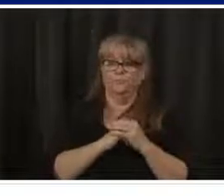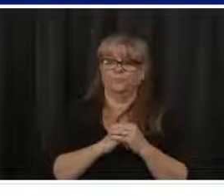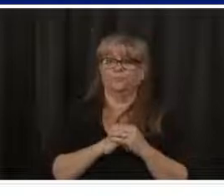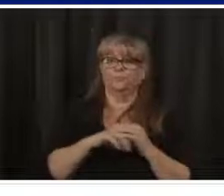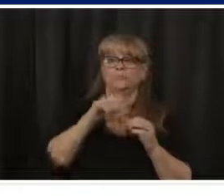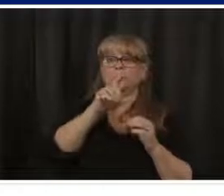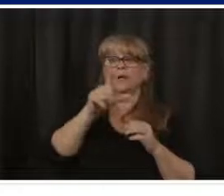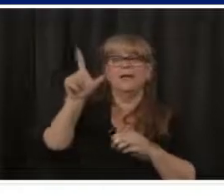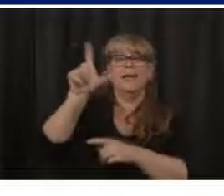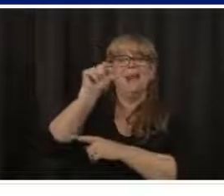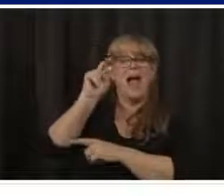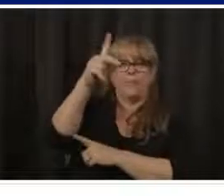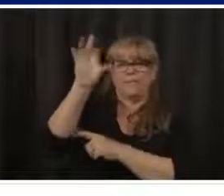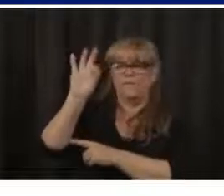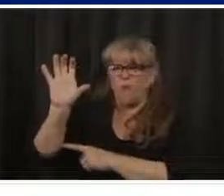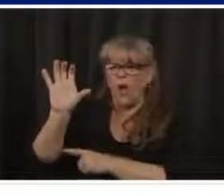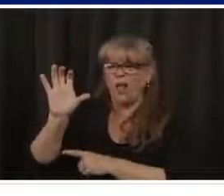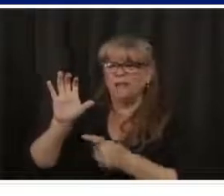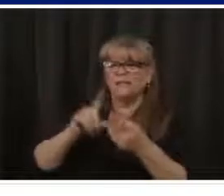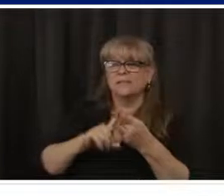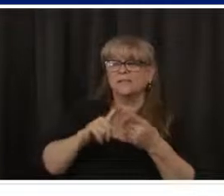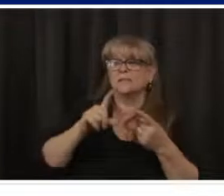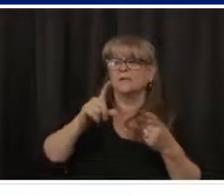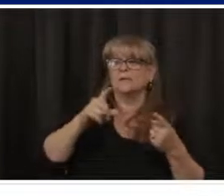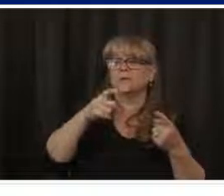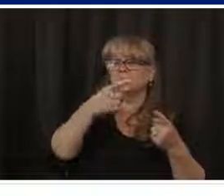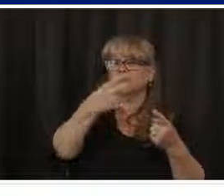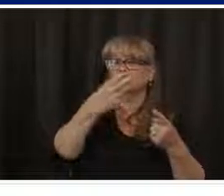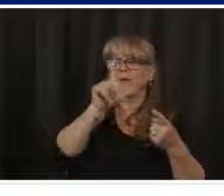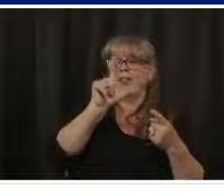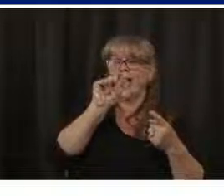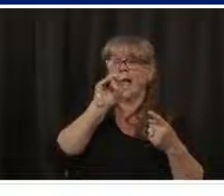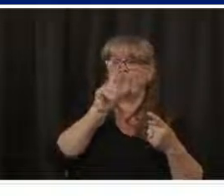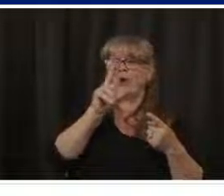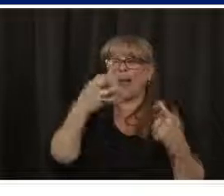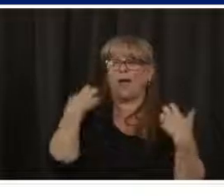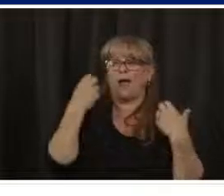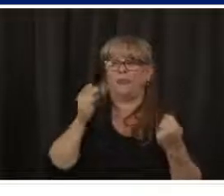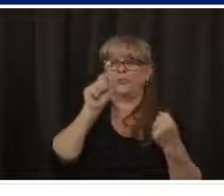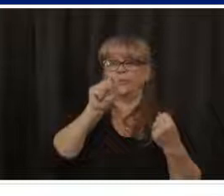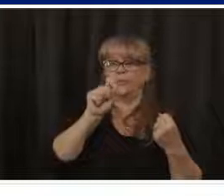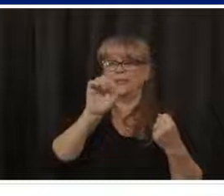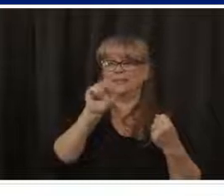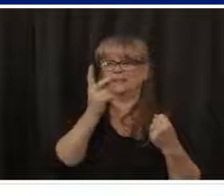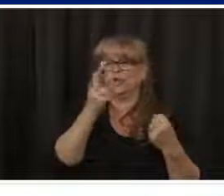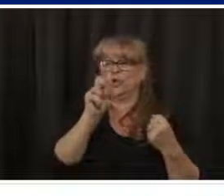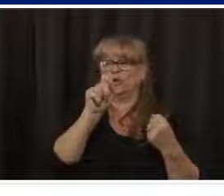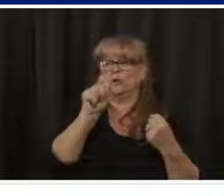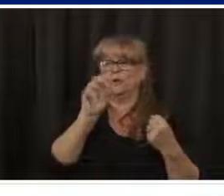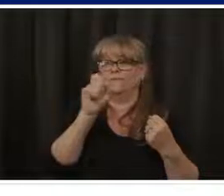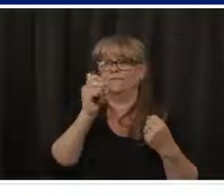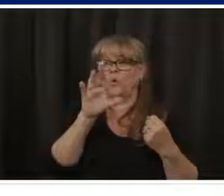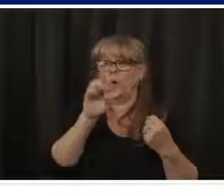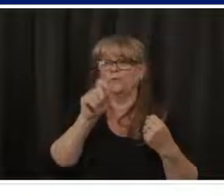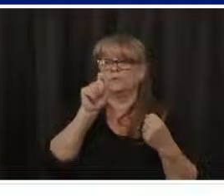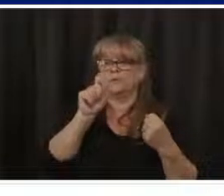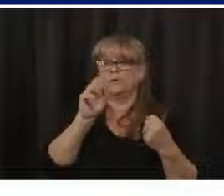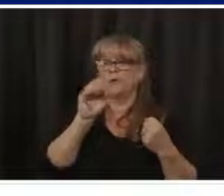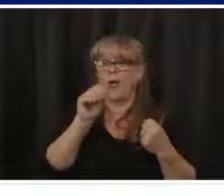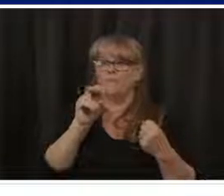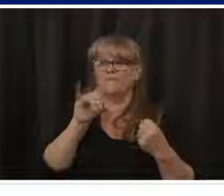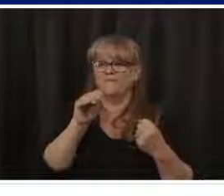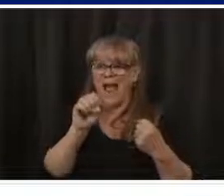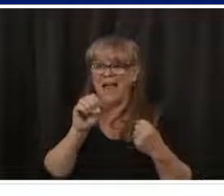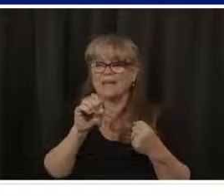Grand Junction Convention Center, Wednesday through Saturday, 9 a.m. to 7 p.m. You can set up an appointment or just show up. And, of course, the Colorado